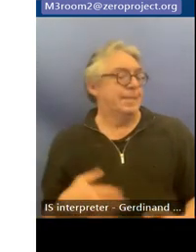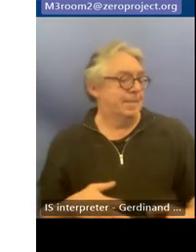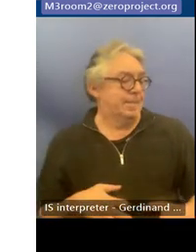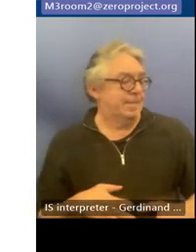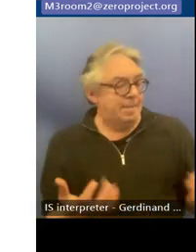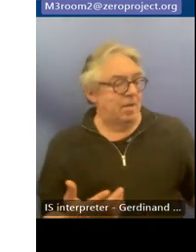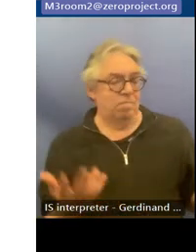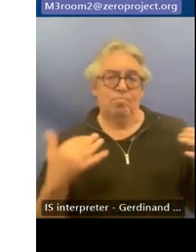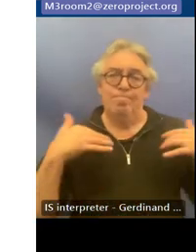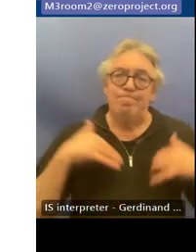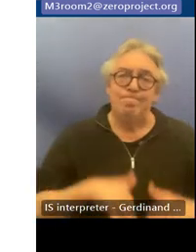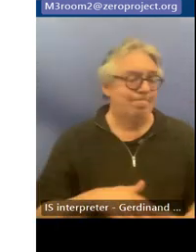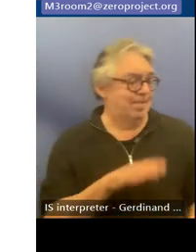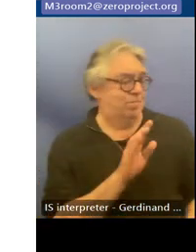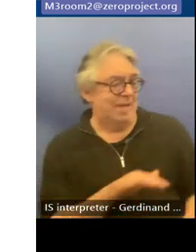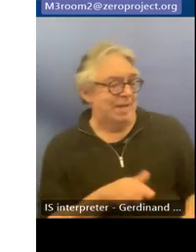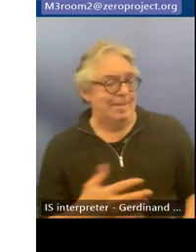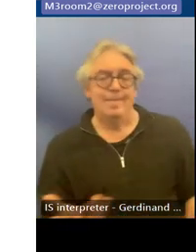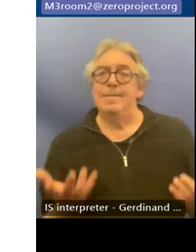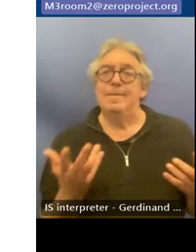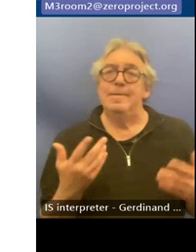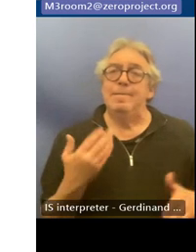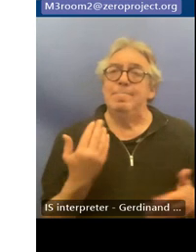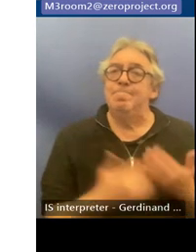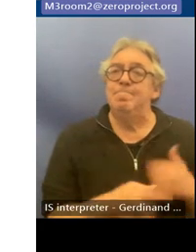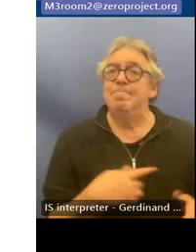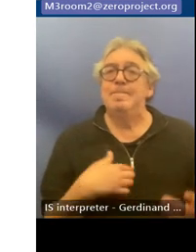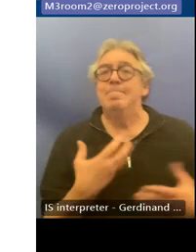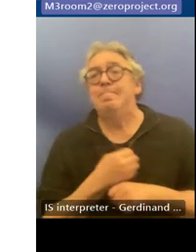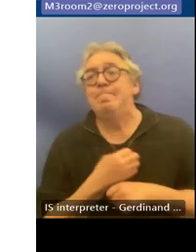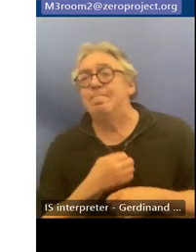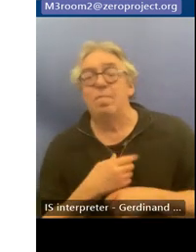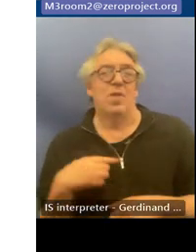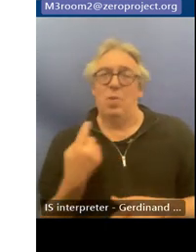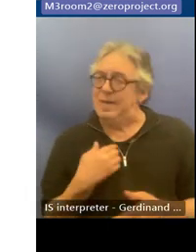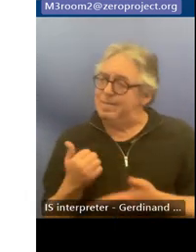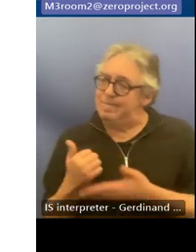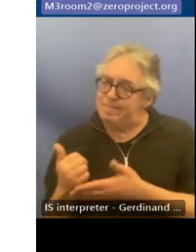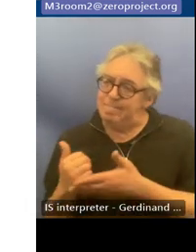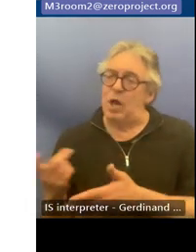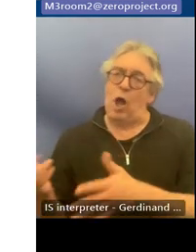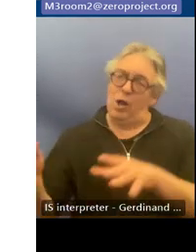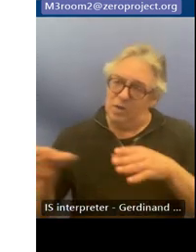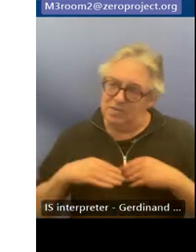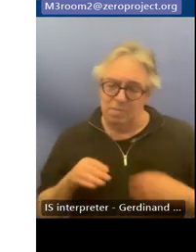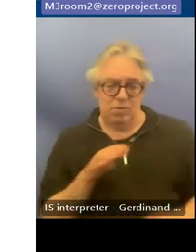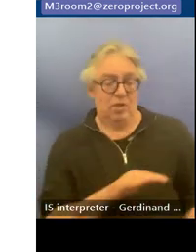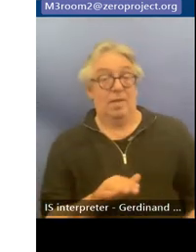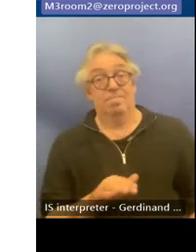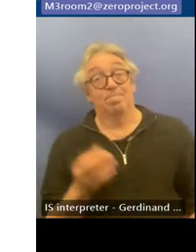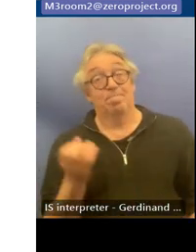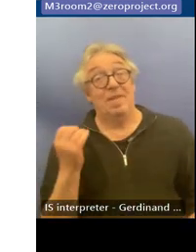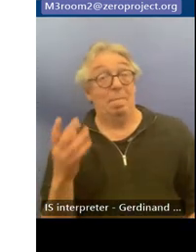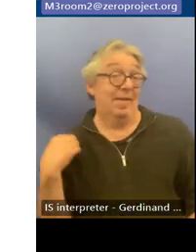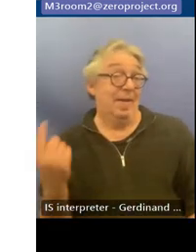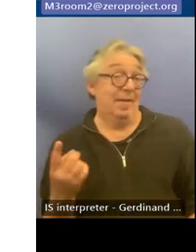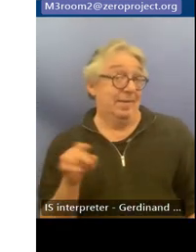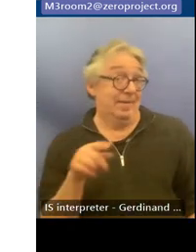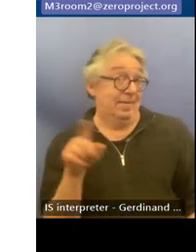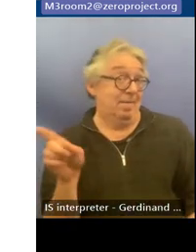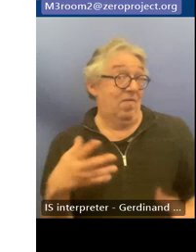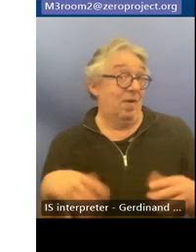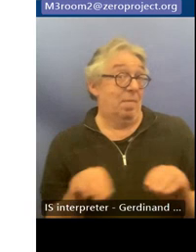depression stage, but we are working very hard for the acceptance. Many of them are not accepting the disability and their